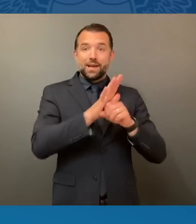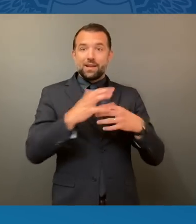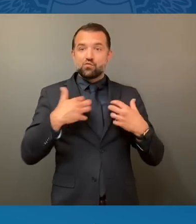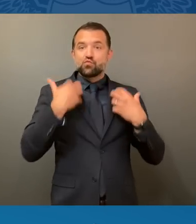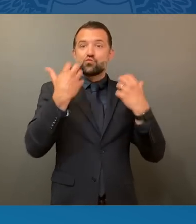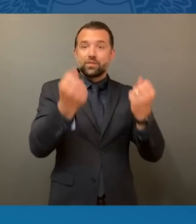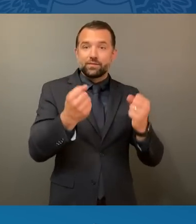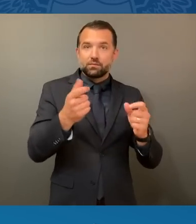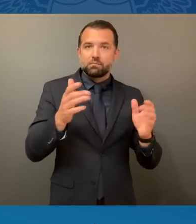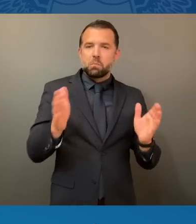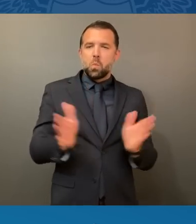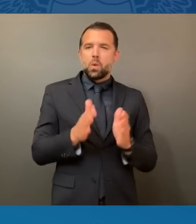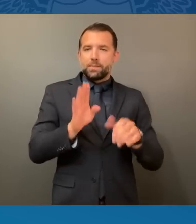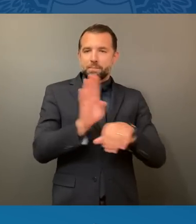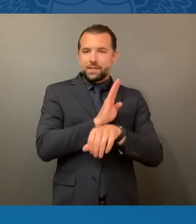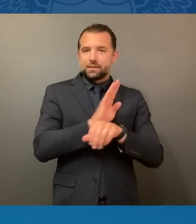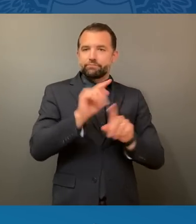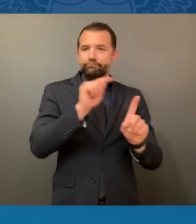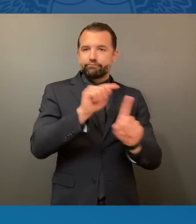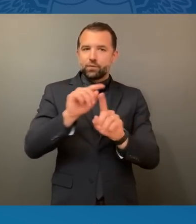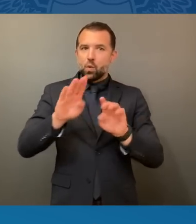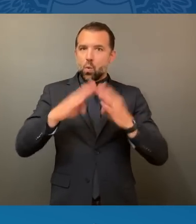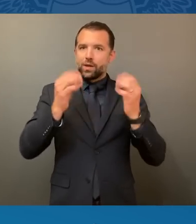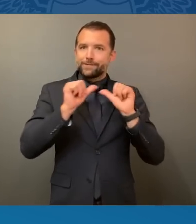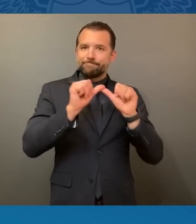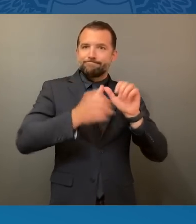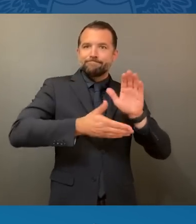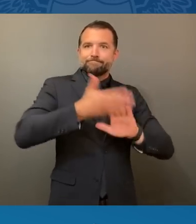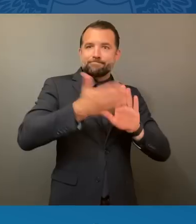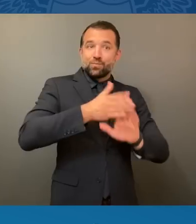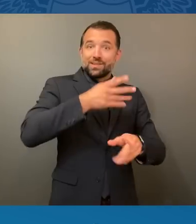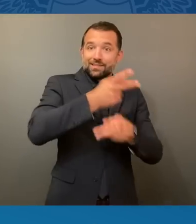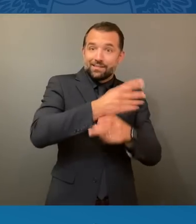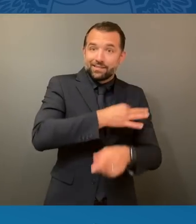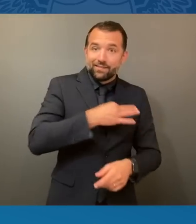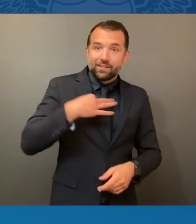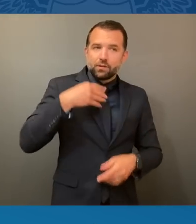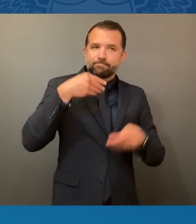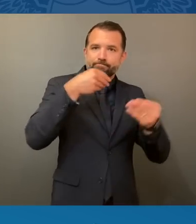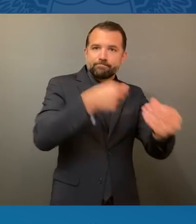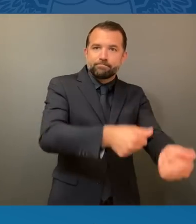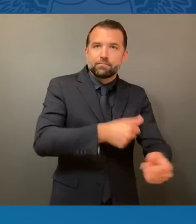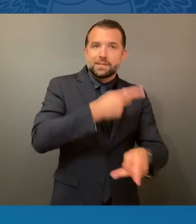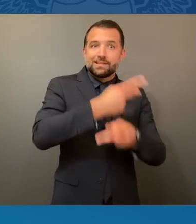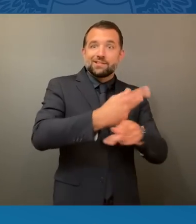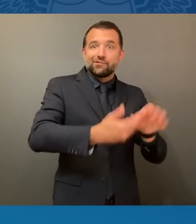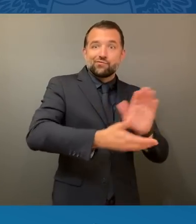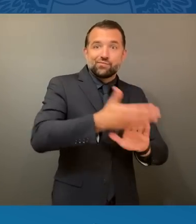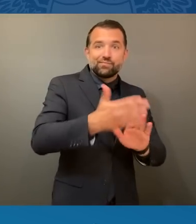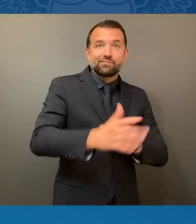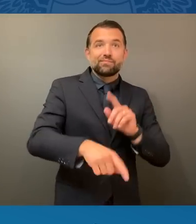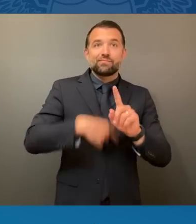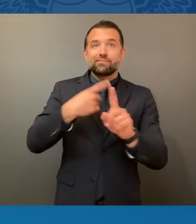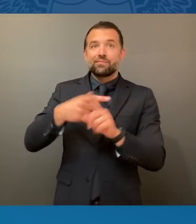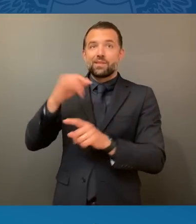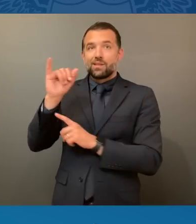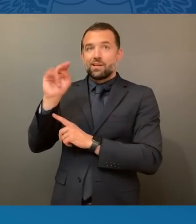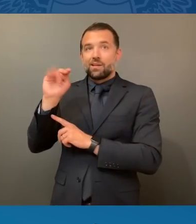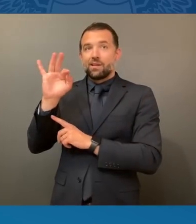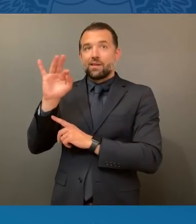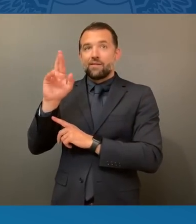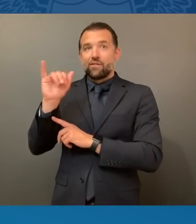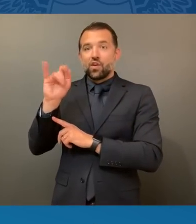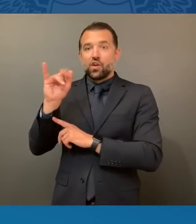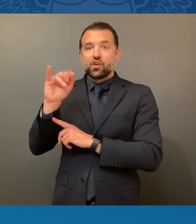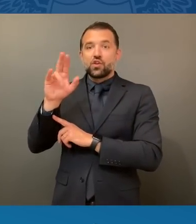businesses stay open and keep their doors open and keep their employees, but what we have done with the infrastructure law. You